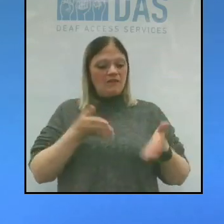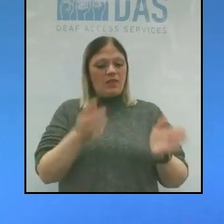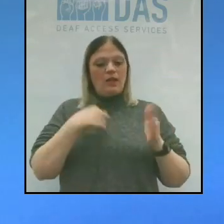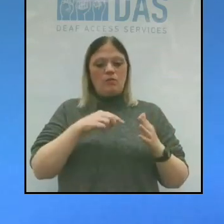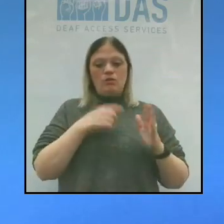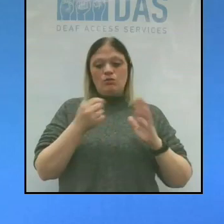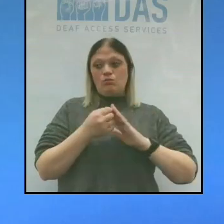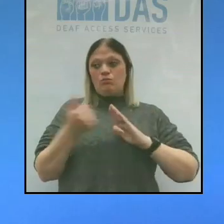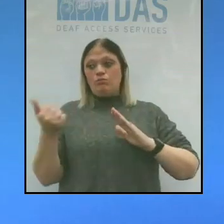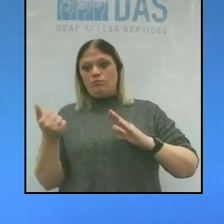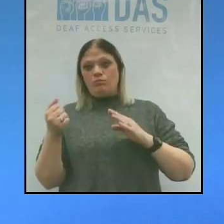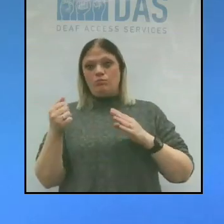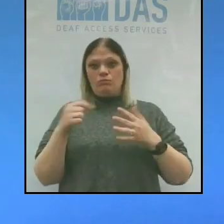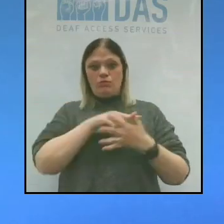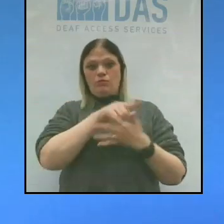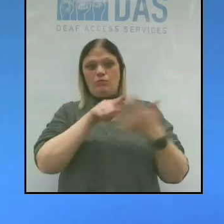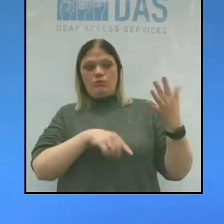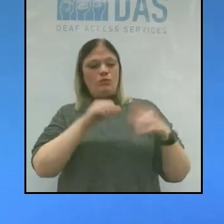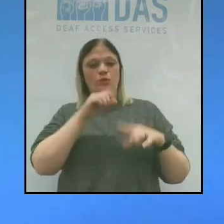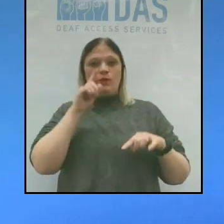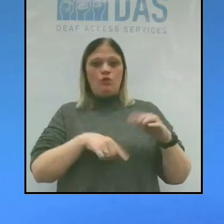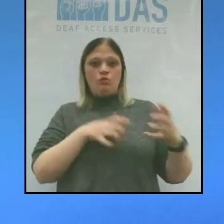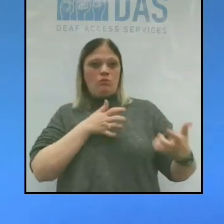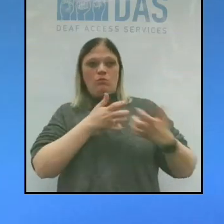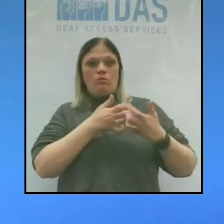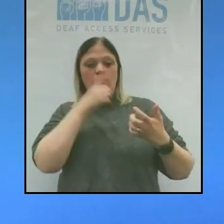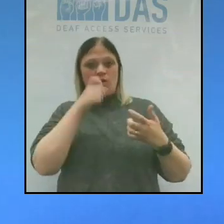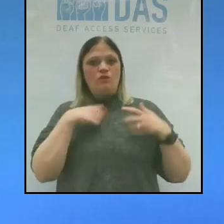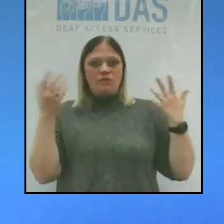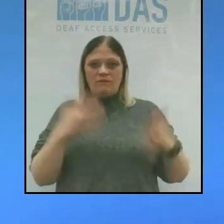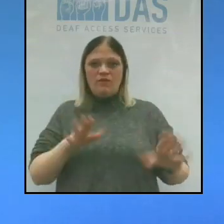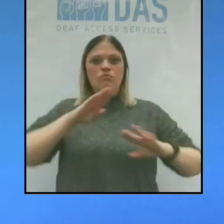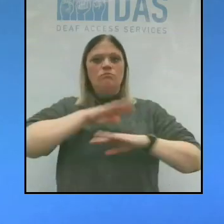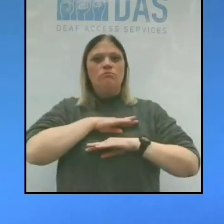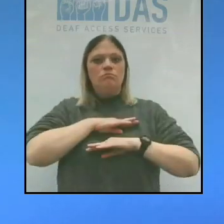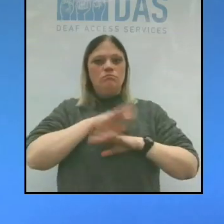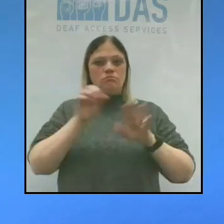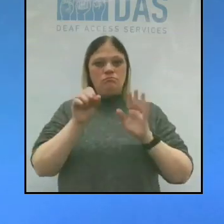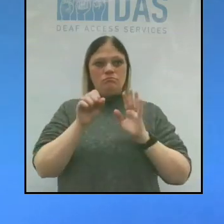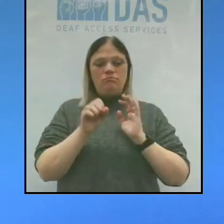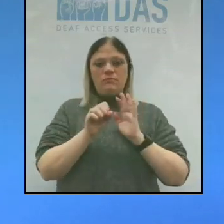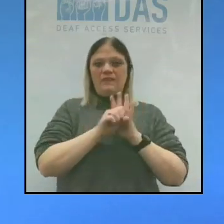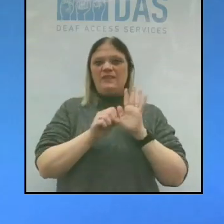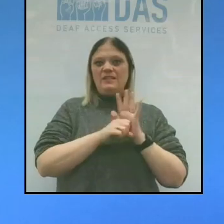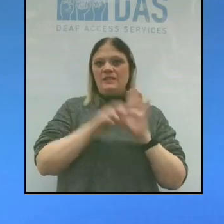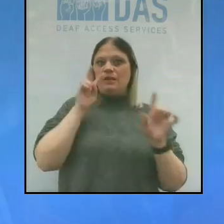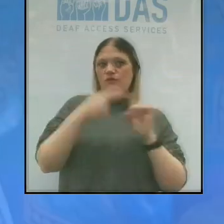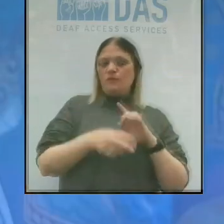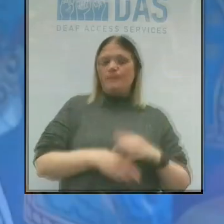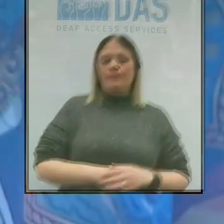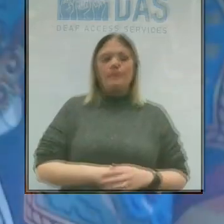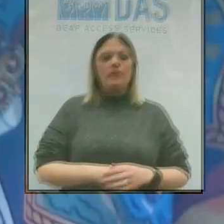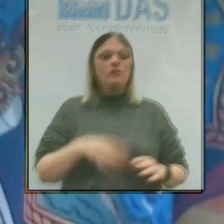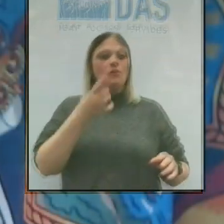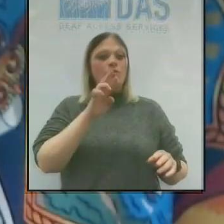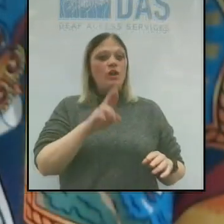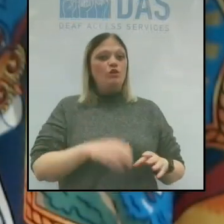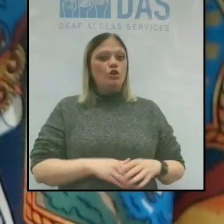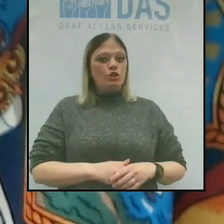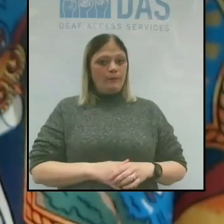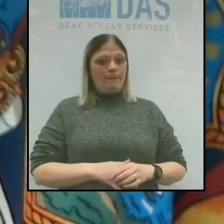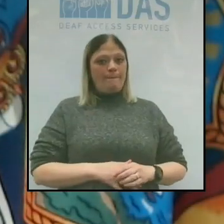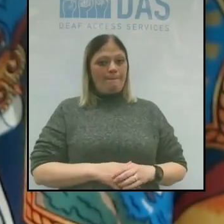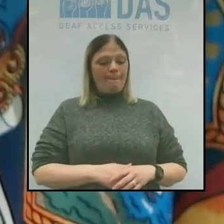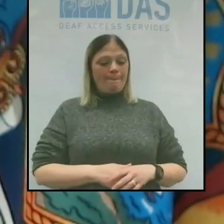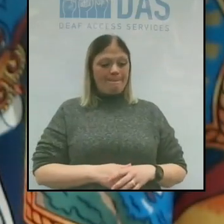as being a metric that was unattainable because we have reached it already in the state's eyes. Dr. Burstein? Sure, thanks. So